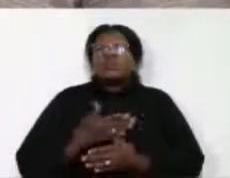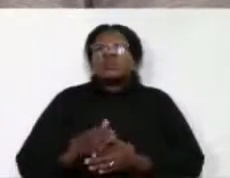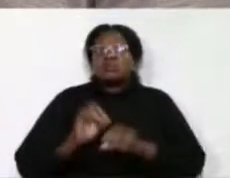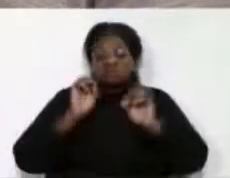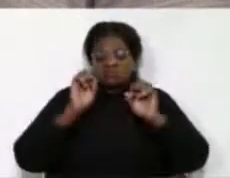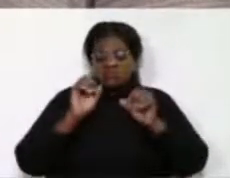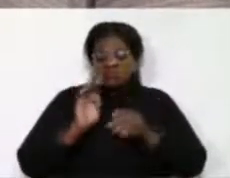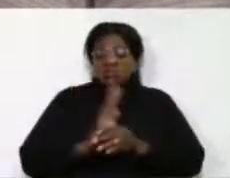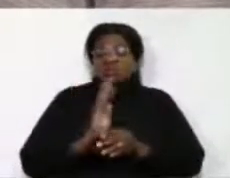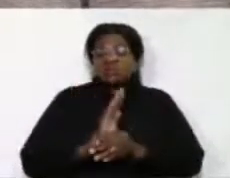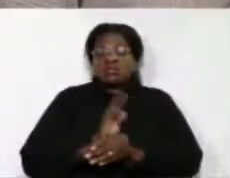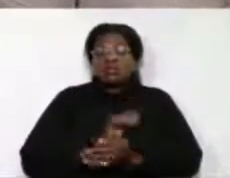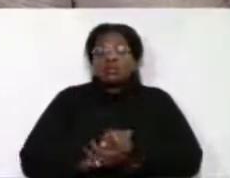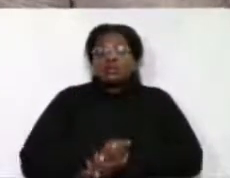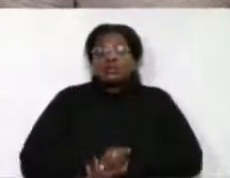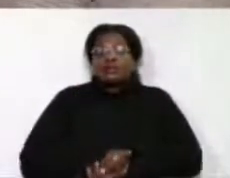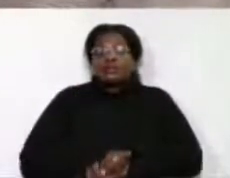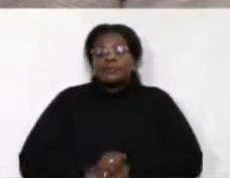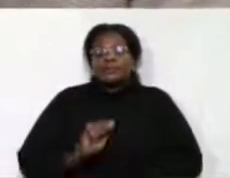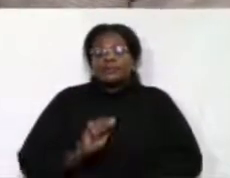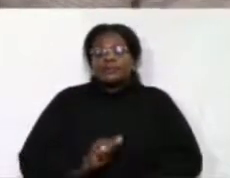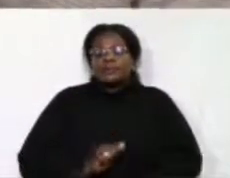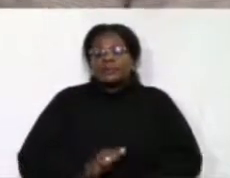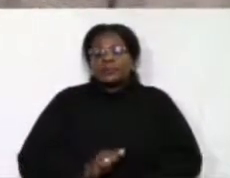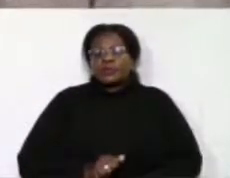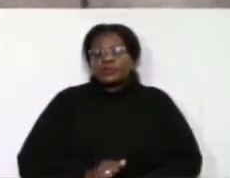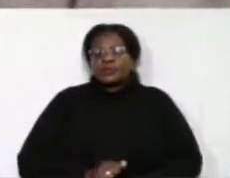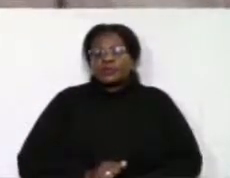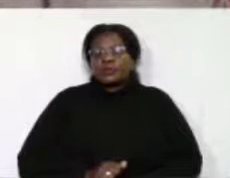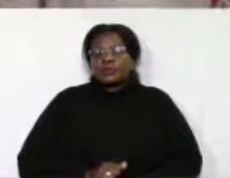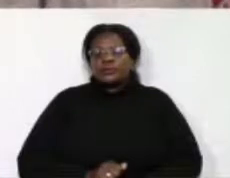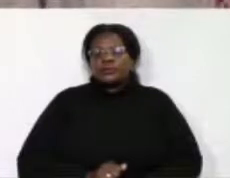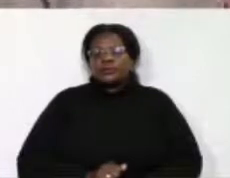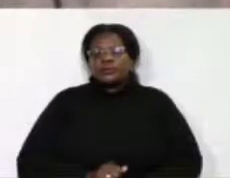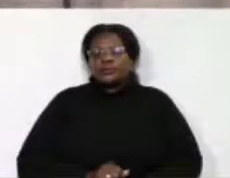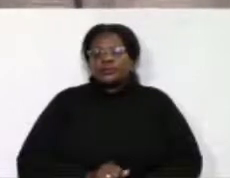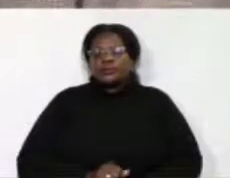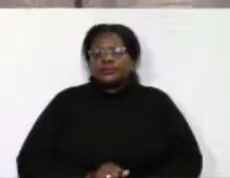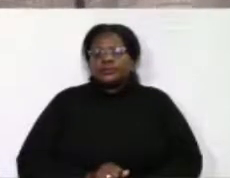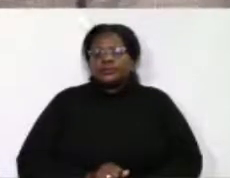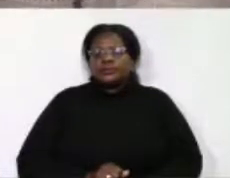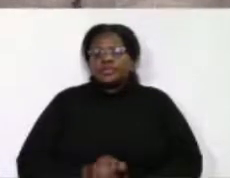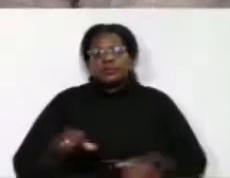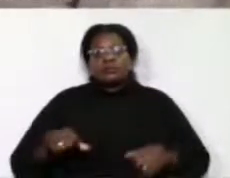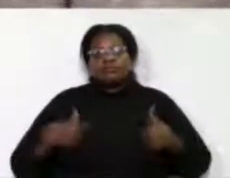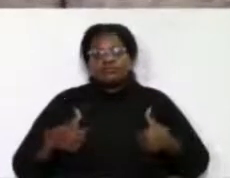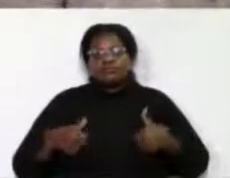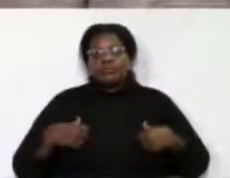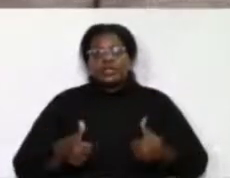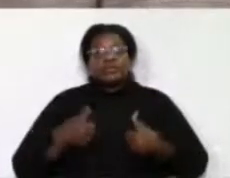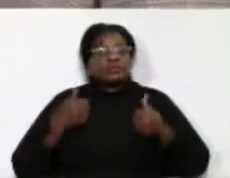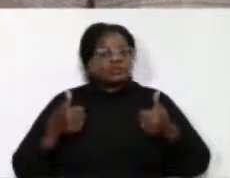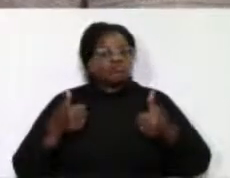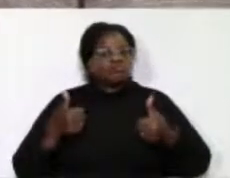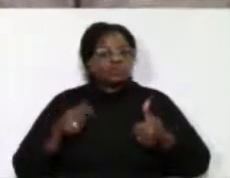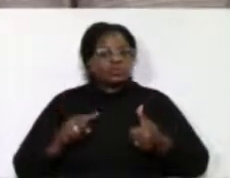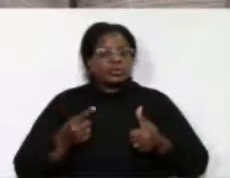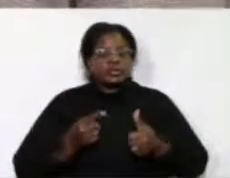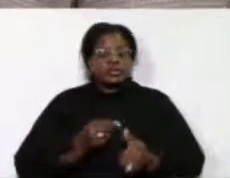we've got A plus B, 343,000 in assets. It's nice, quite healthy, it seems, doesn't it, so far? Yes.